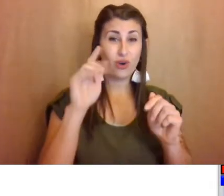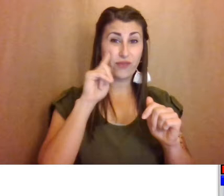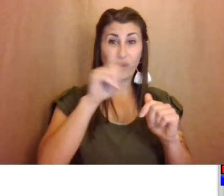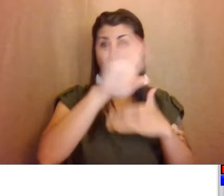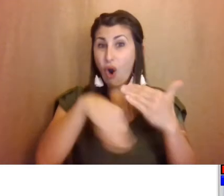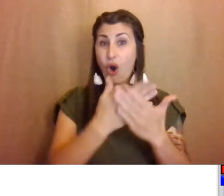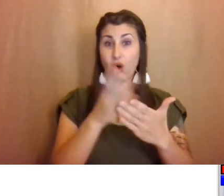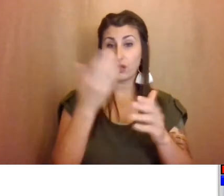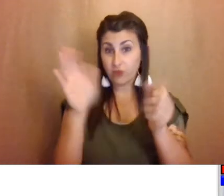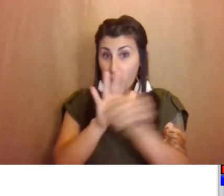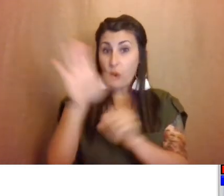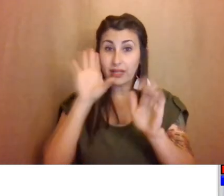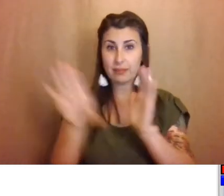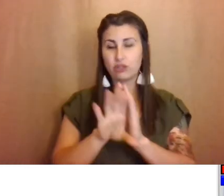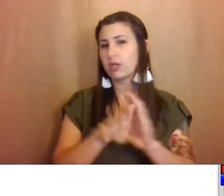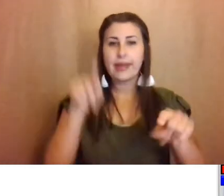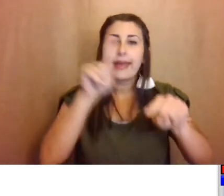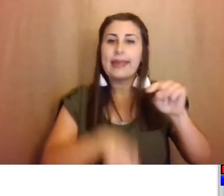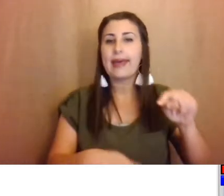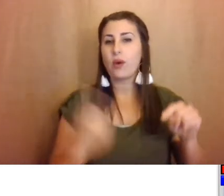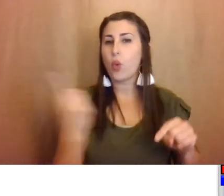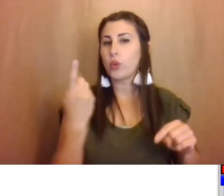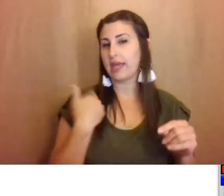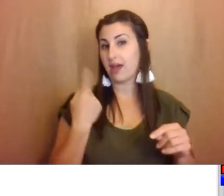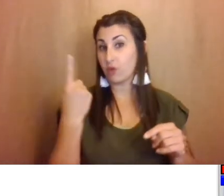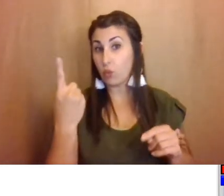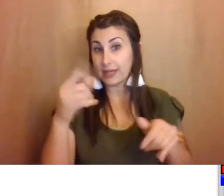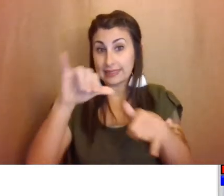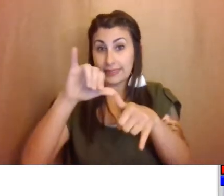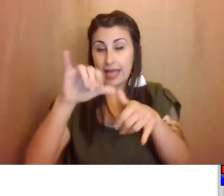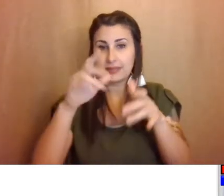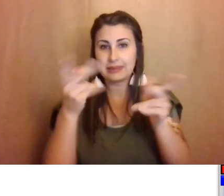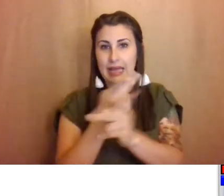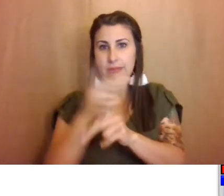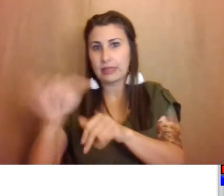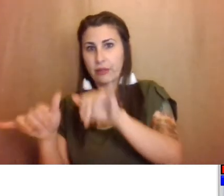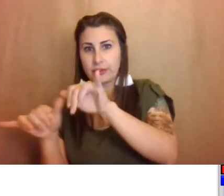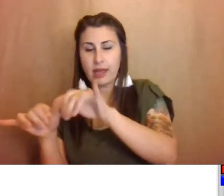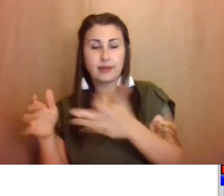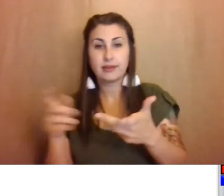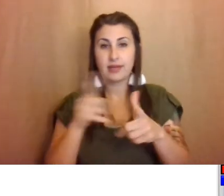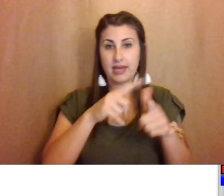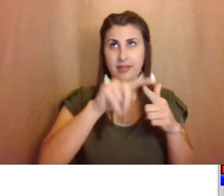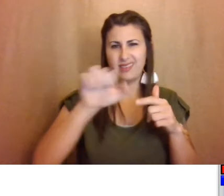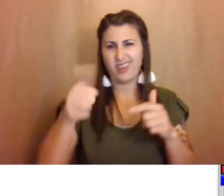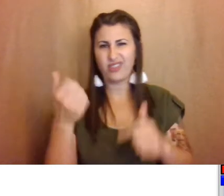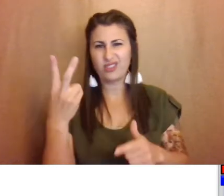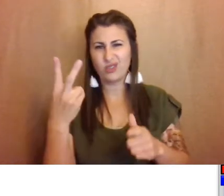number. It has to be the same scale factor all the way around. And hopefully that could be a little clarified in type 2.